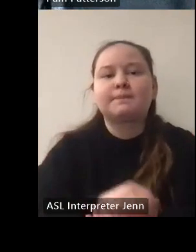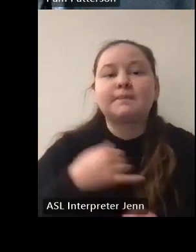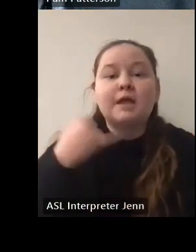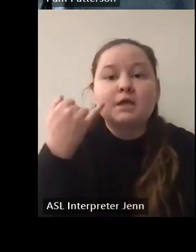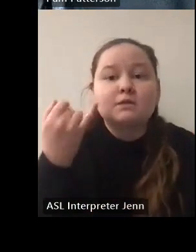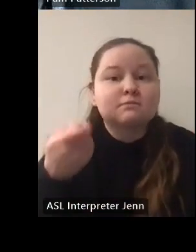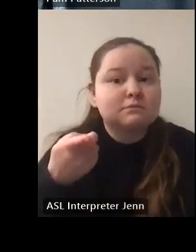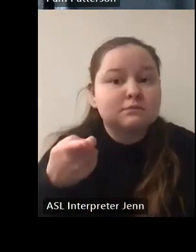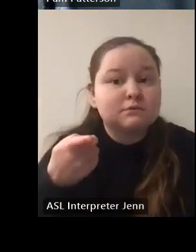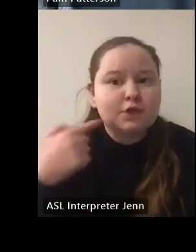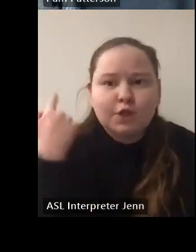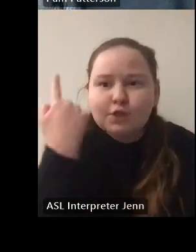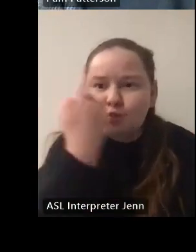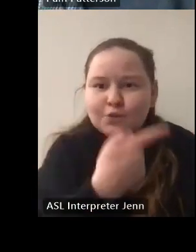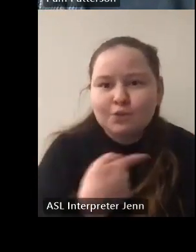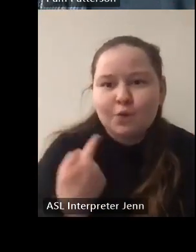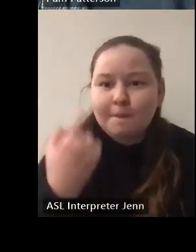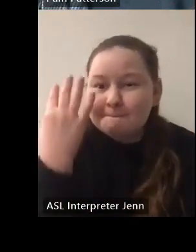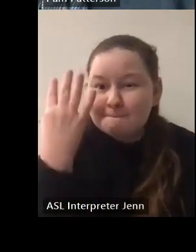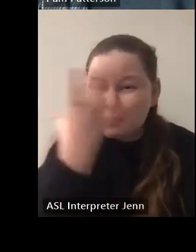her arms.